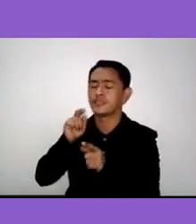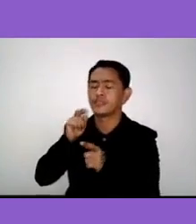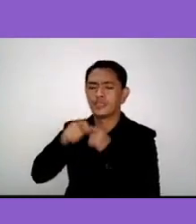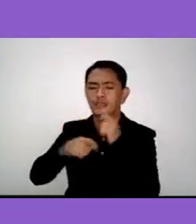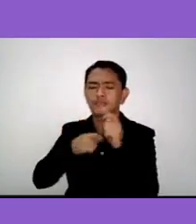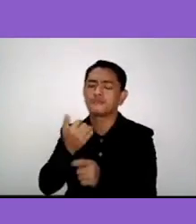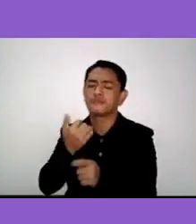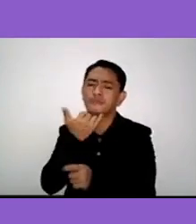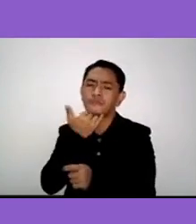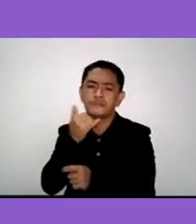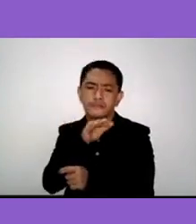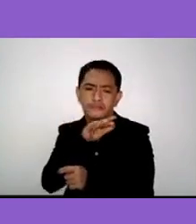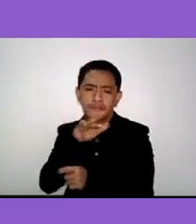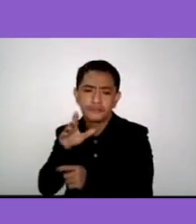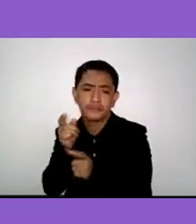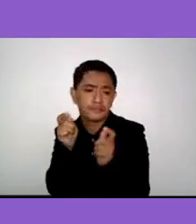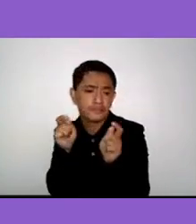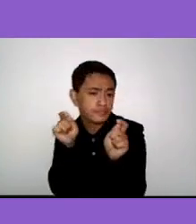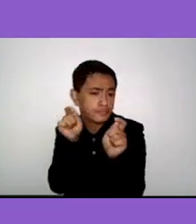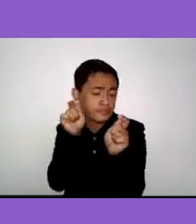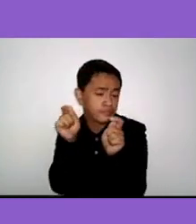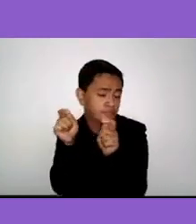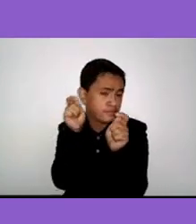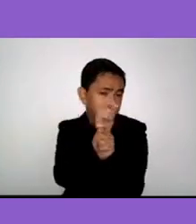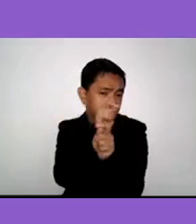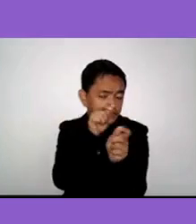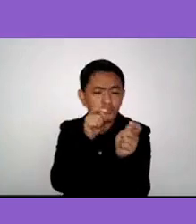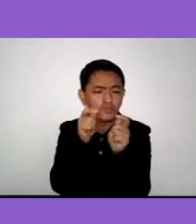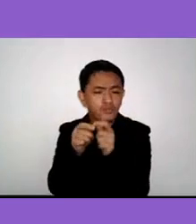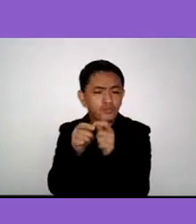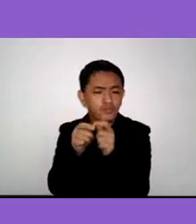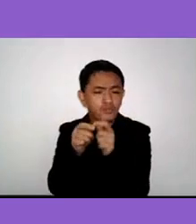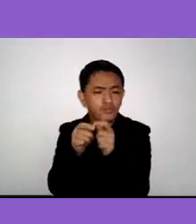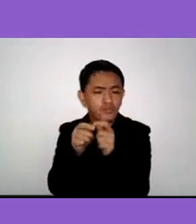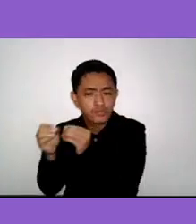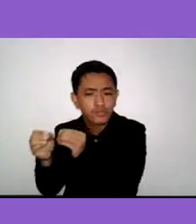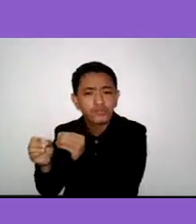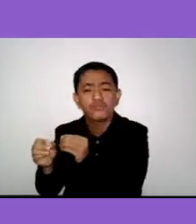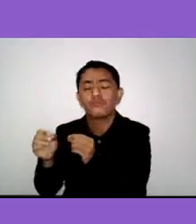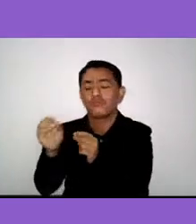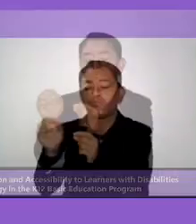transposition error, order error, or vowel error?